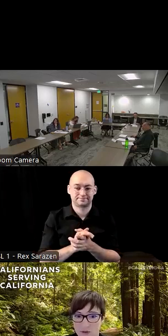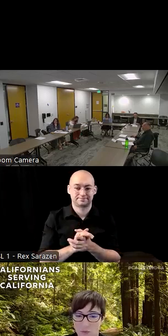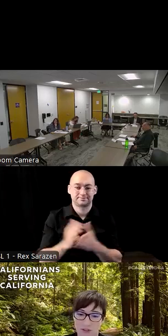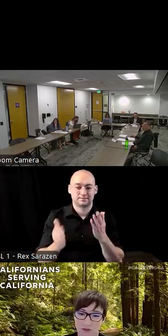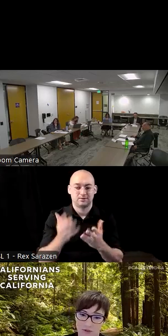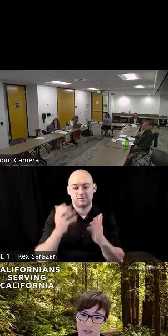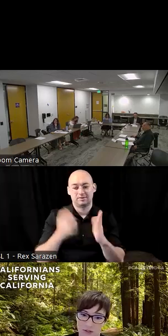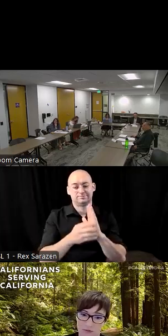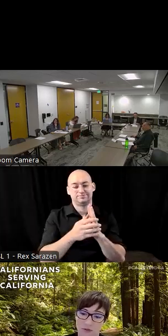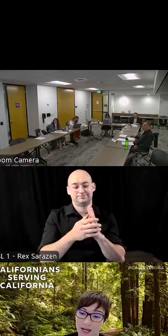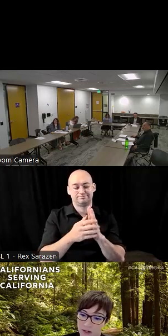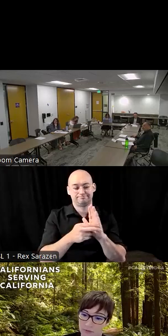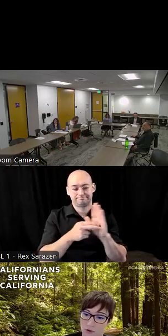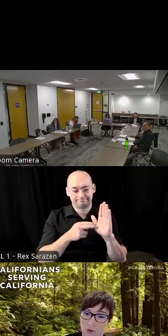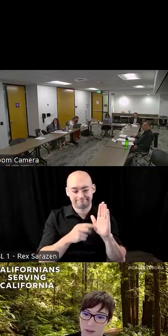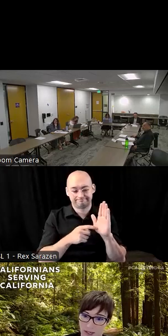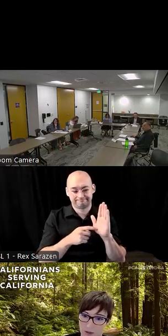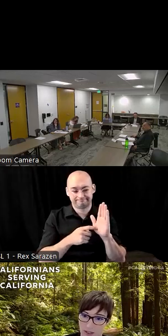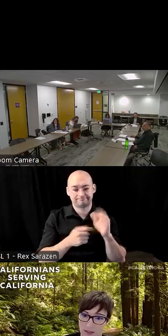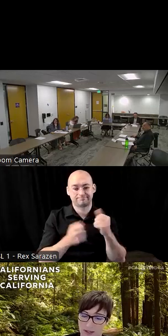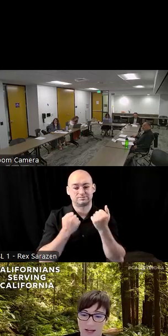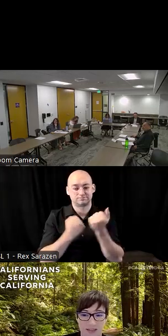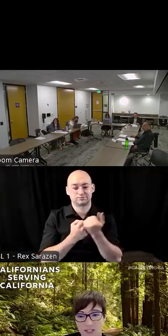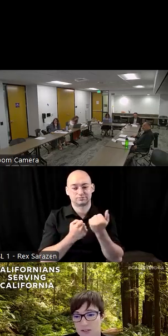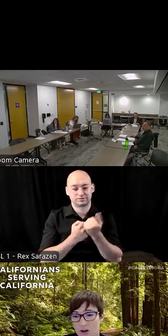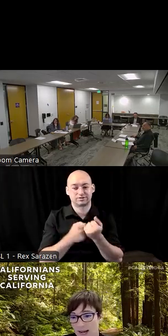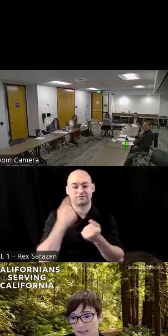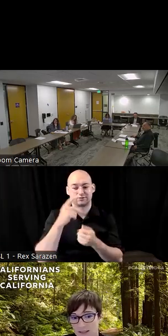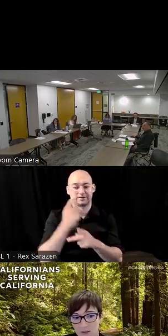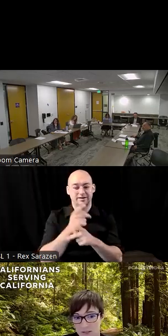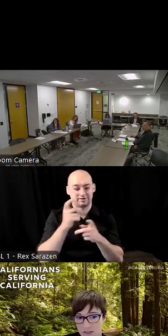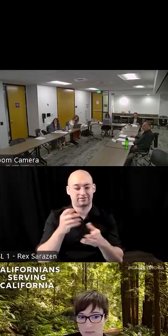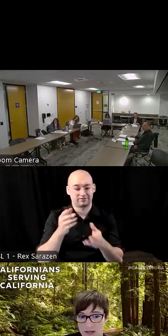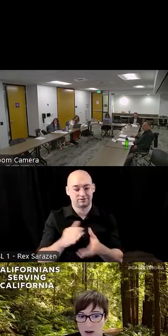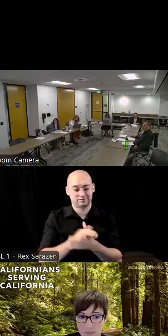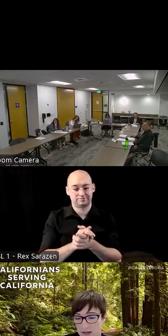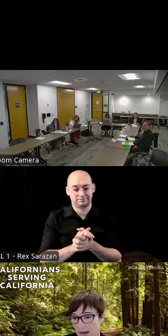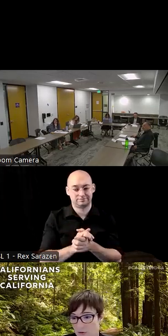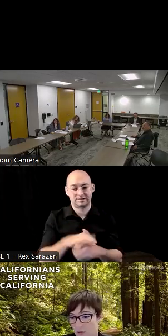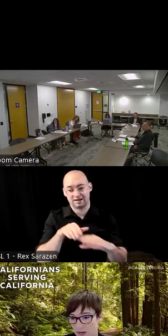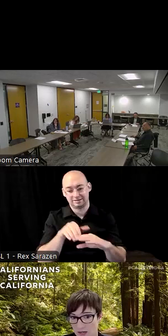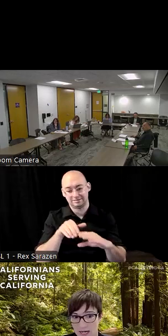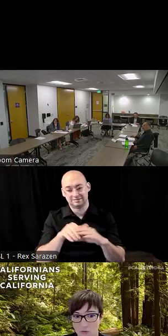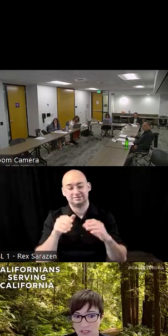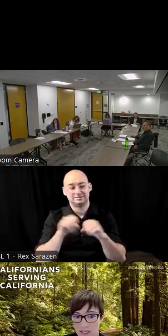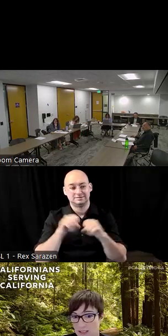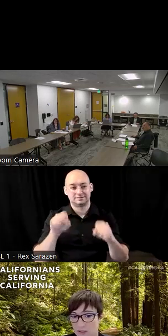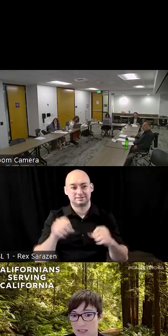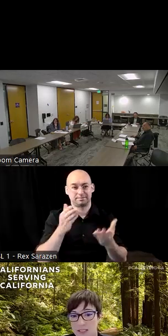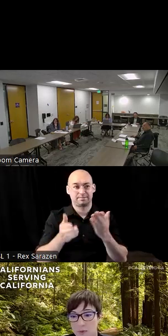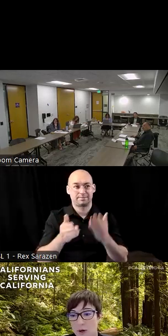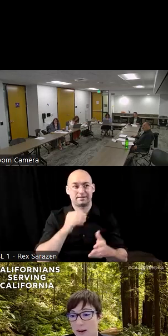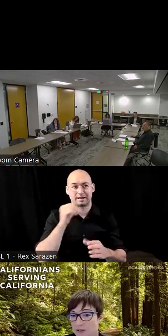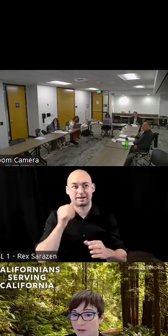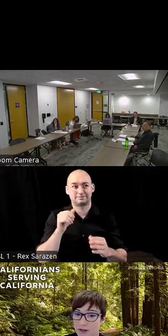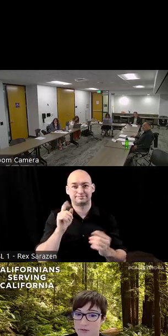needs for supports and services for the caregivers who may be aging. The individual accessing our system may not be encountering age-related